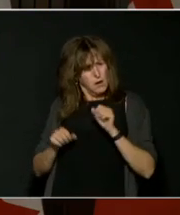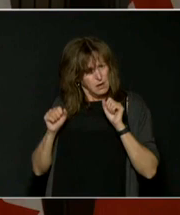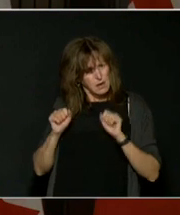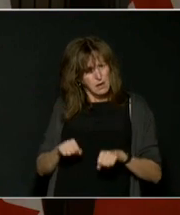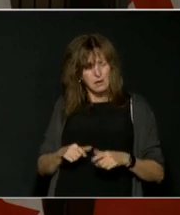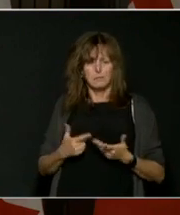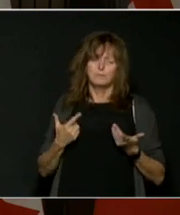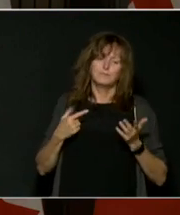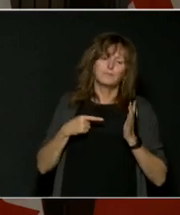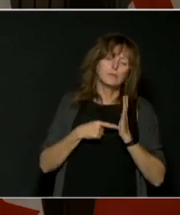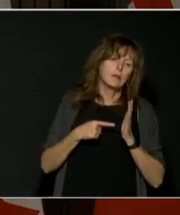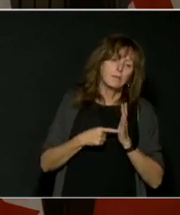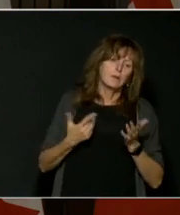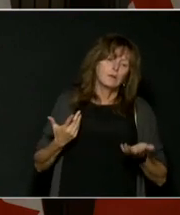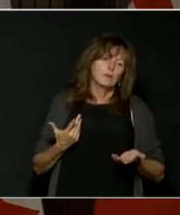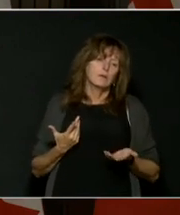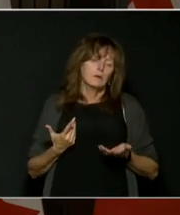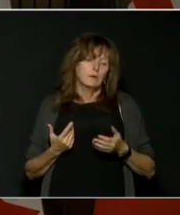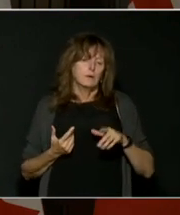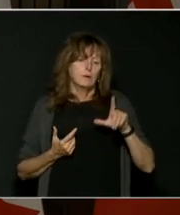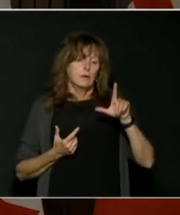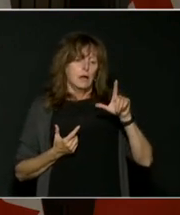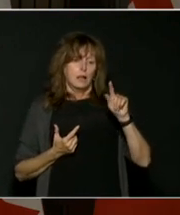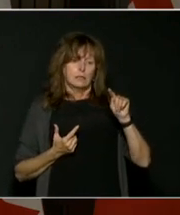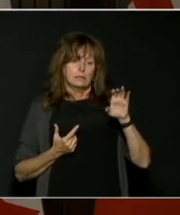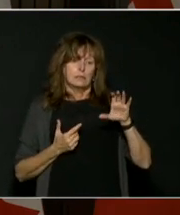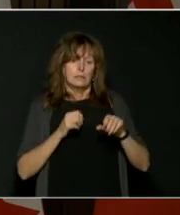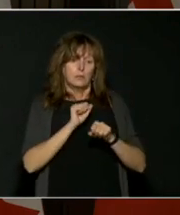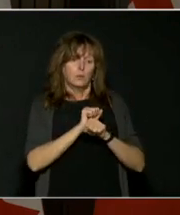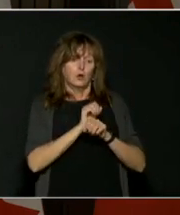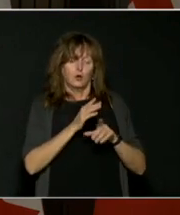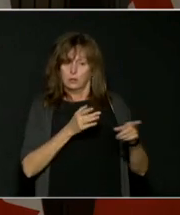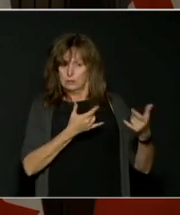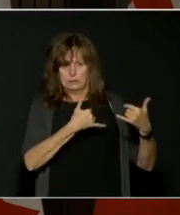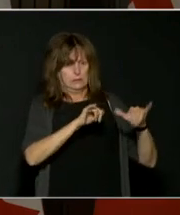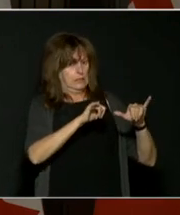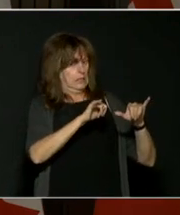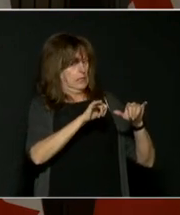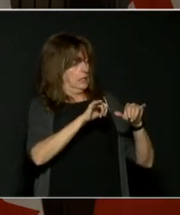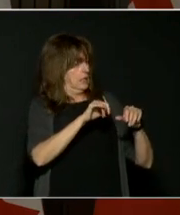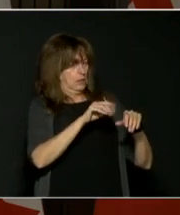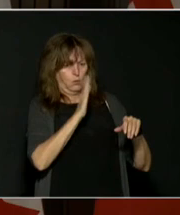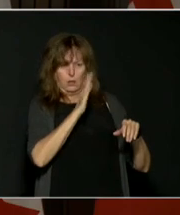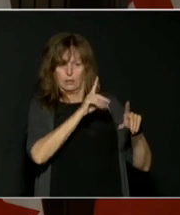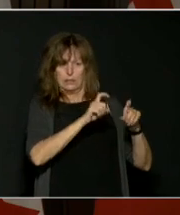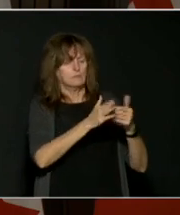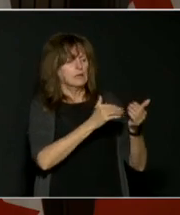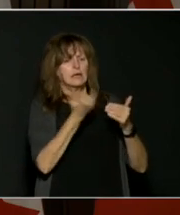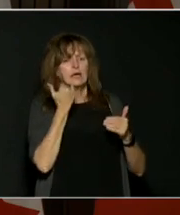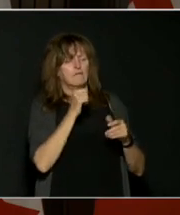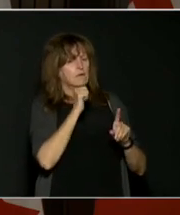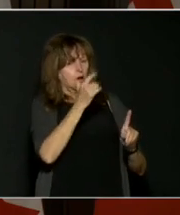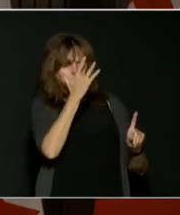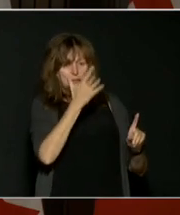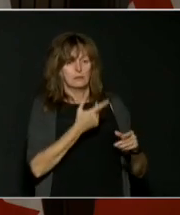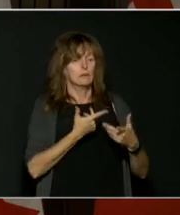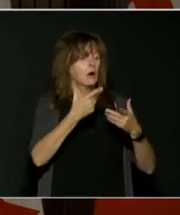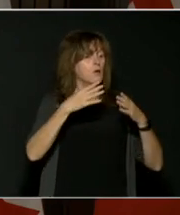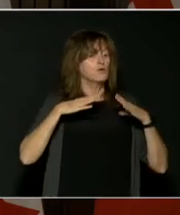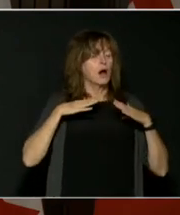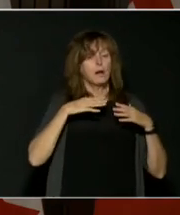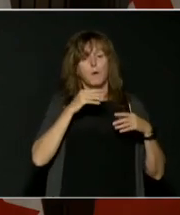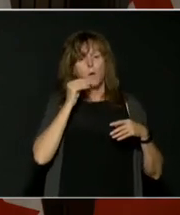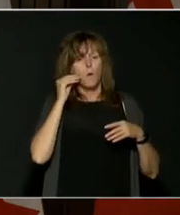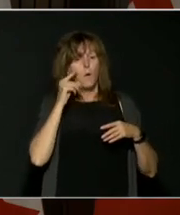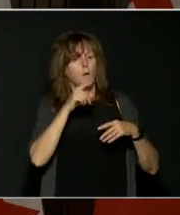our long-term care workers. We do want to test them. We also test our retirement home workers. So if they're asymptomatic, they